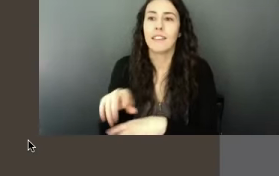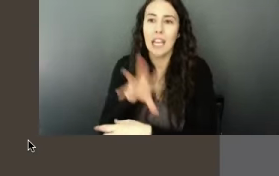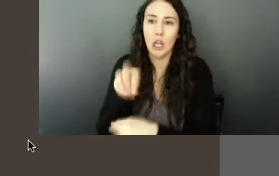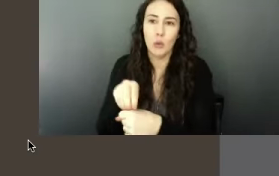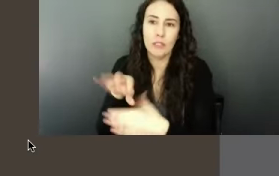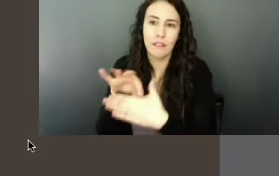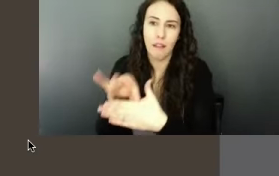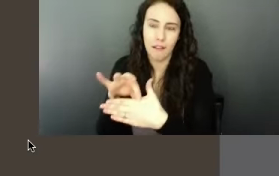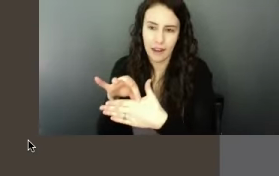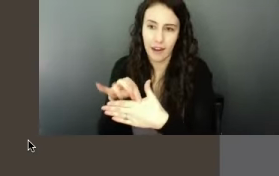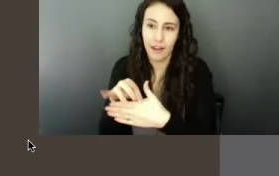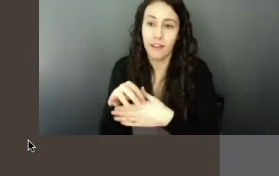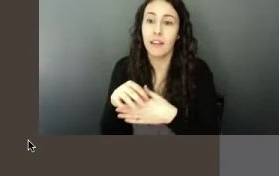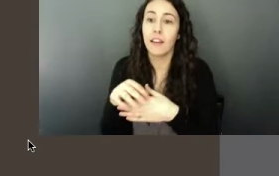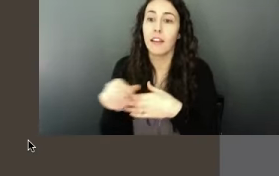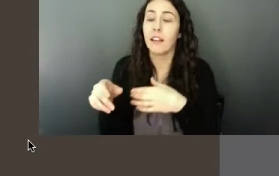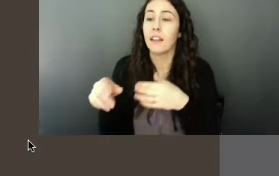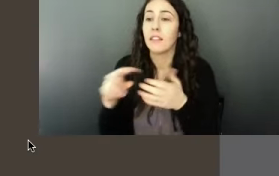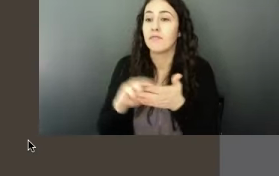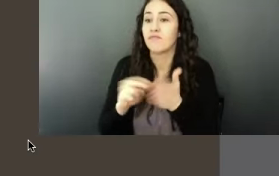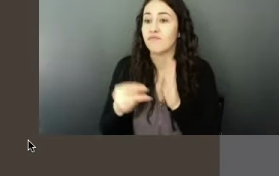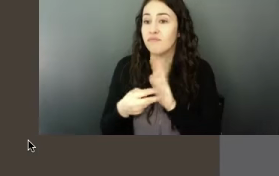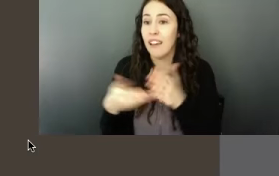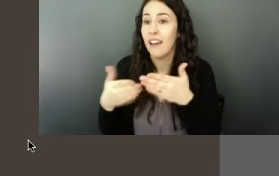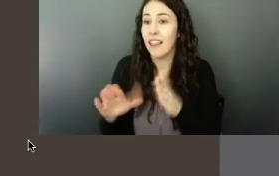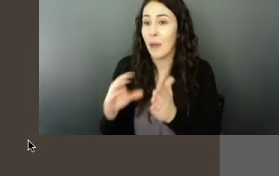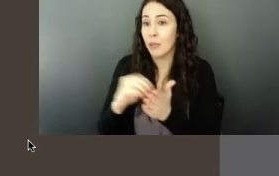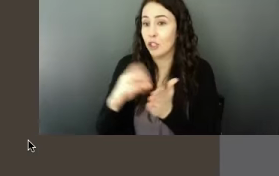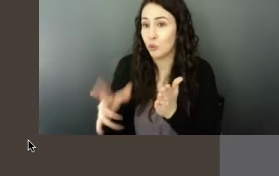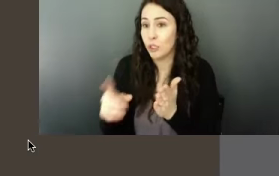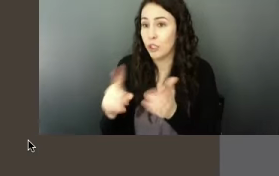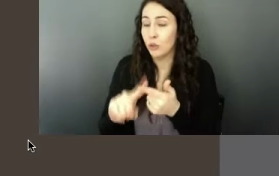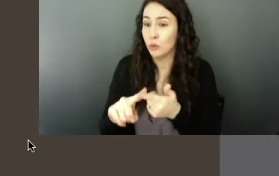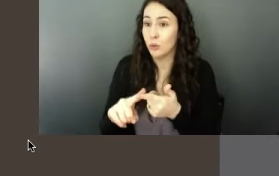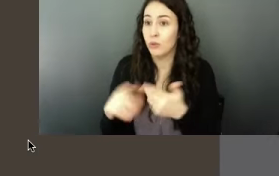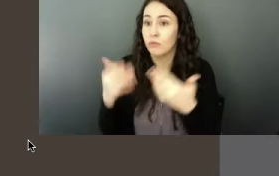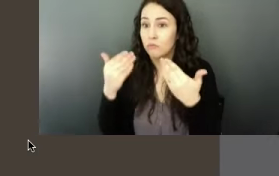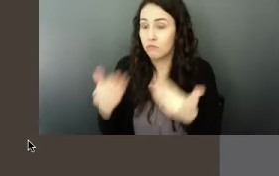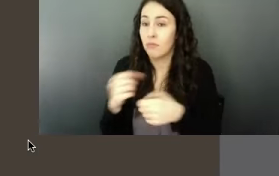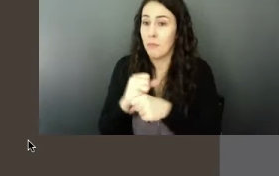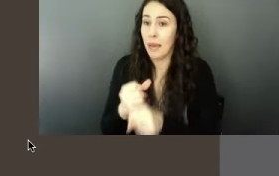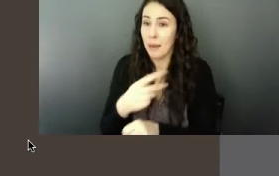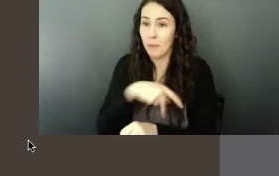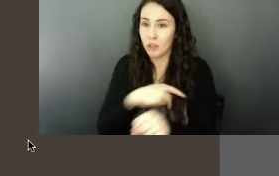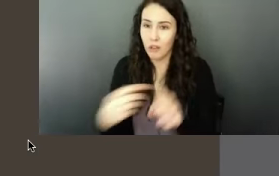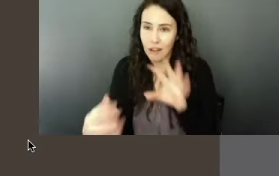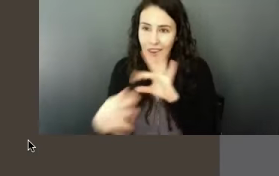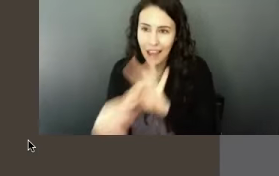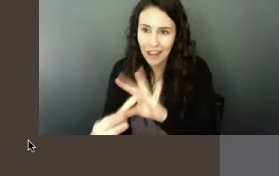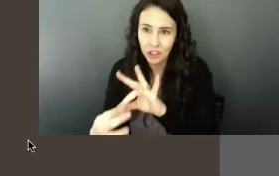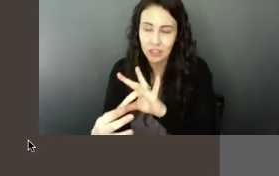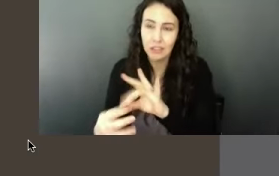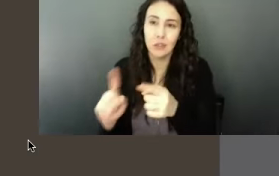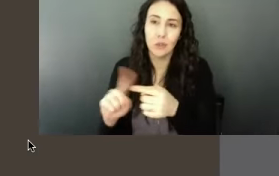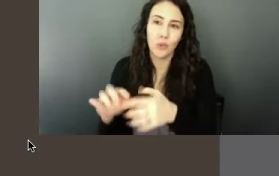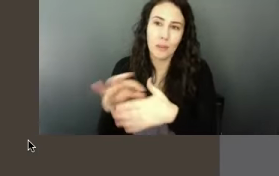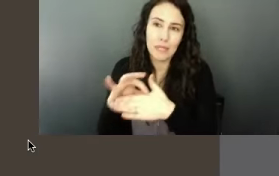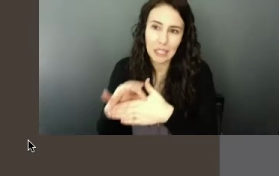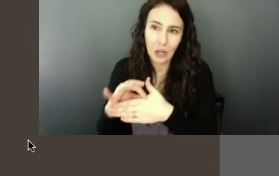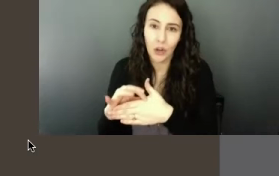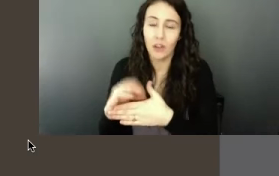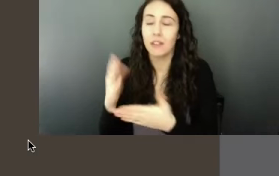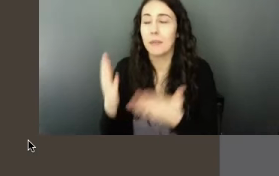with allowing students to make personal connections to the material. So that could be anything